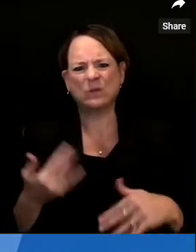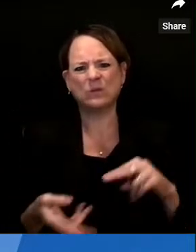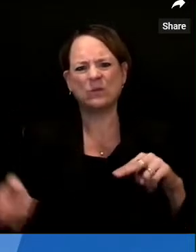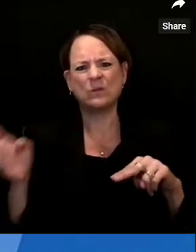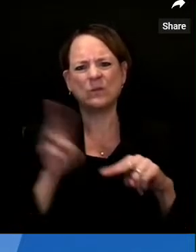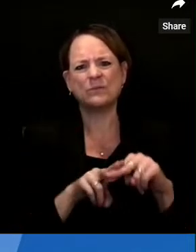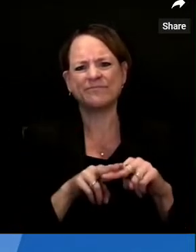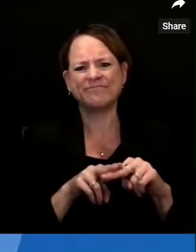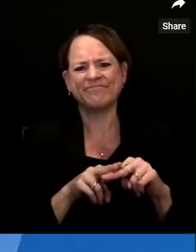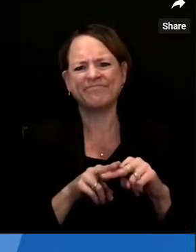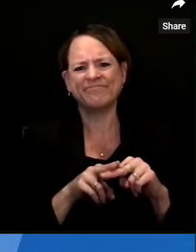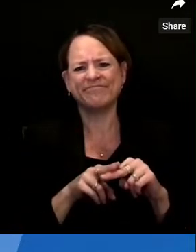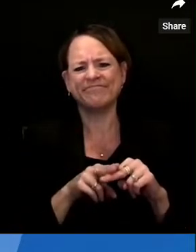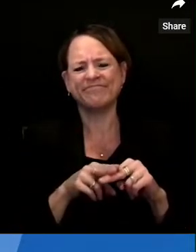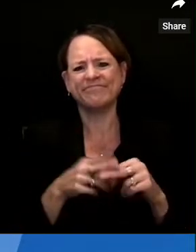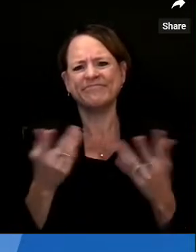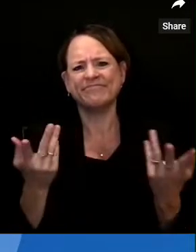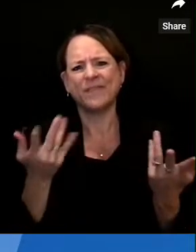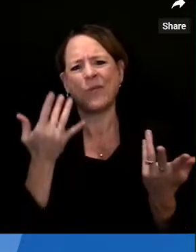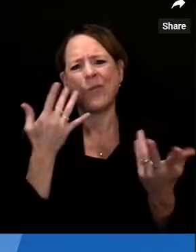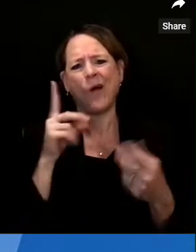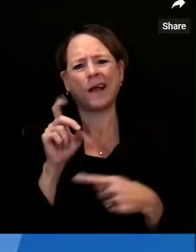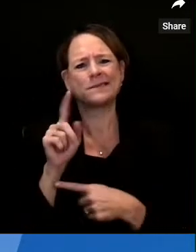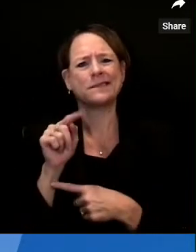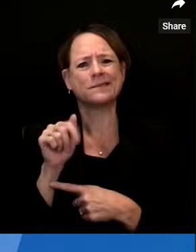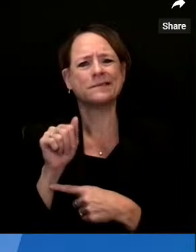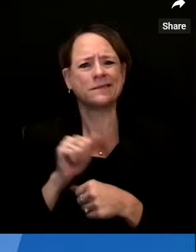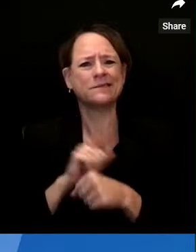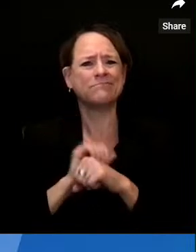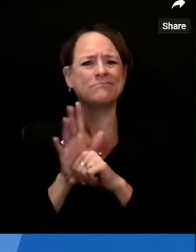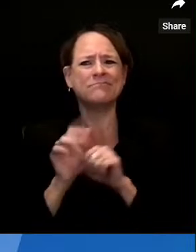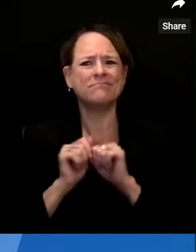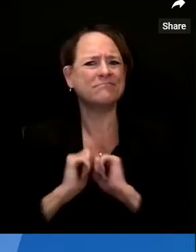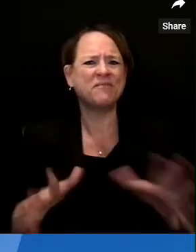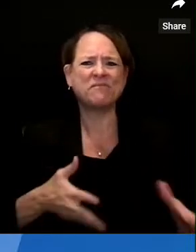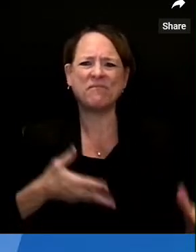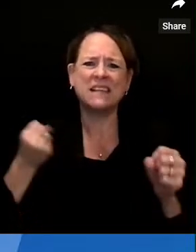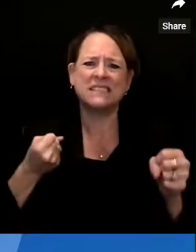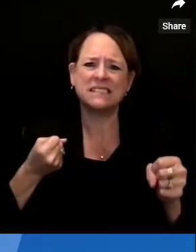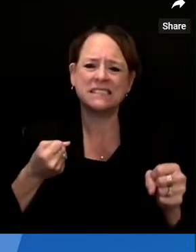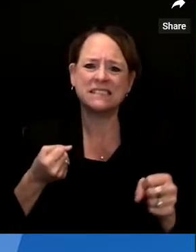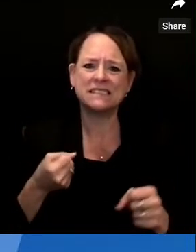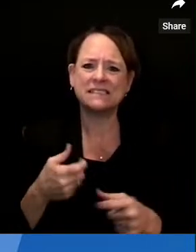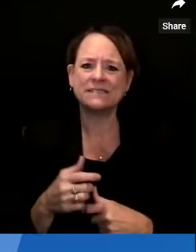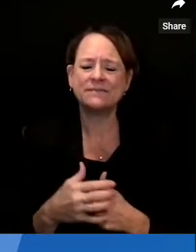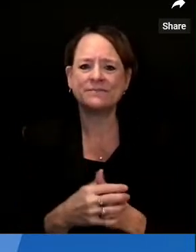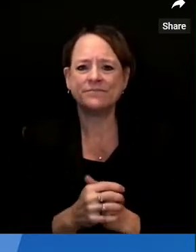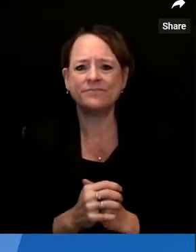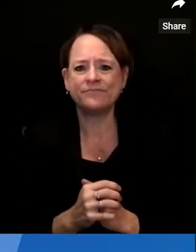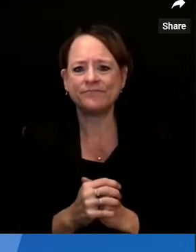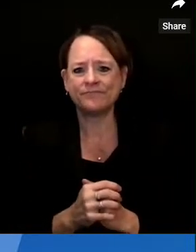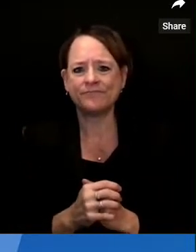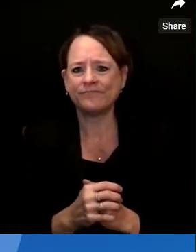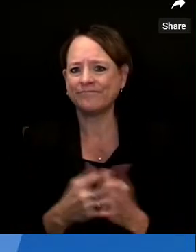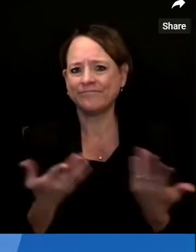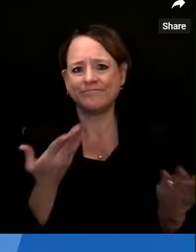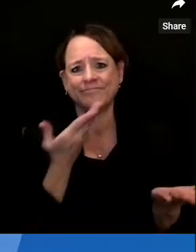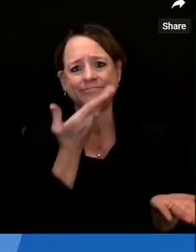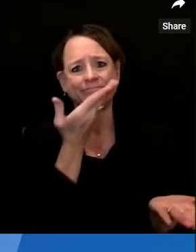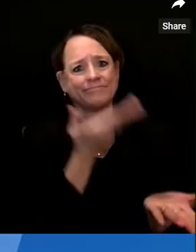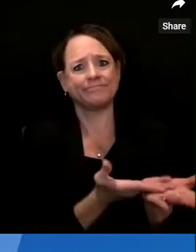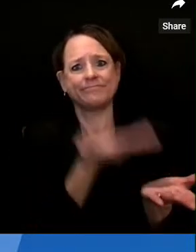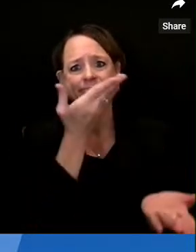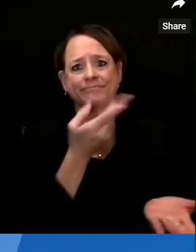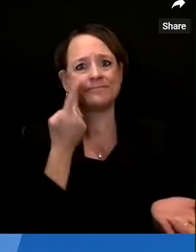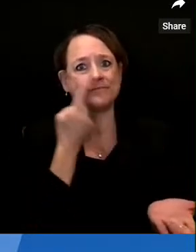variant. So the answer is we're already seeing it. Will we expect to see it get worse as